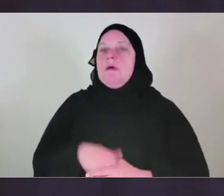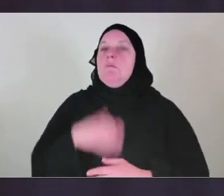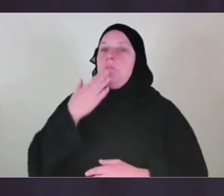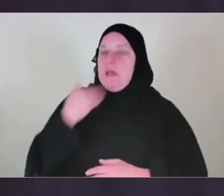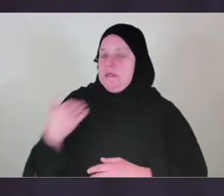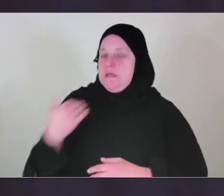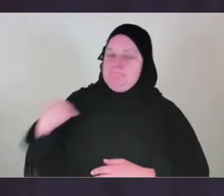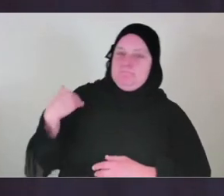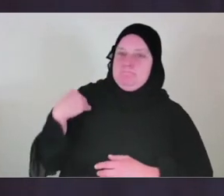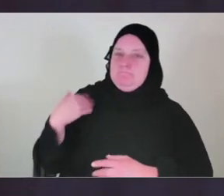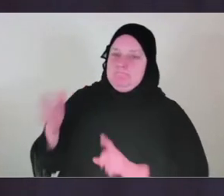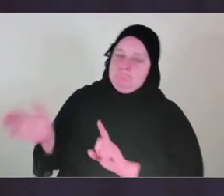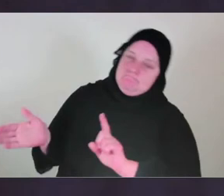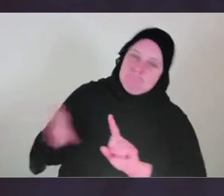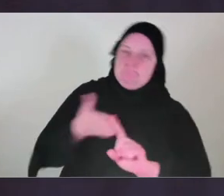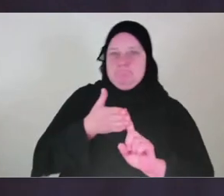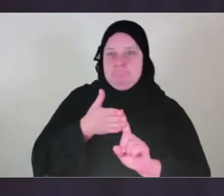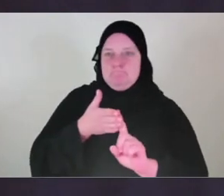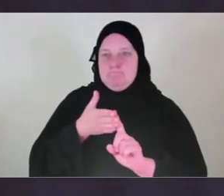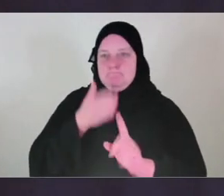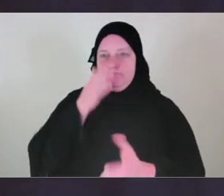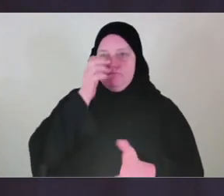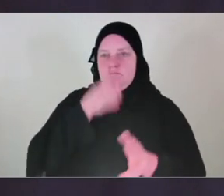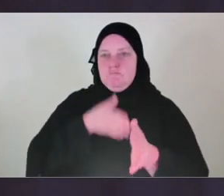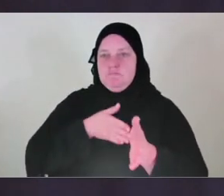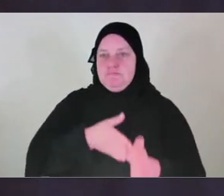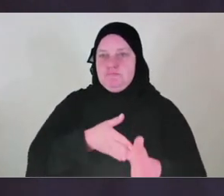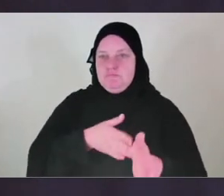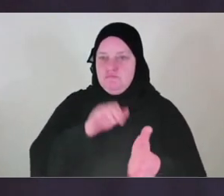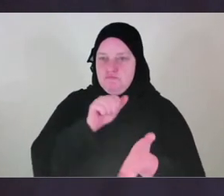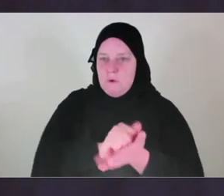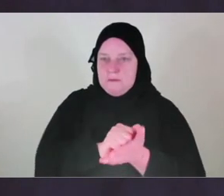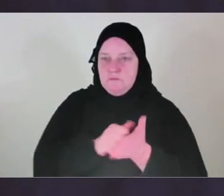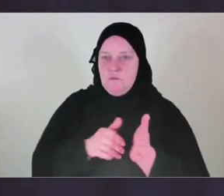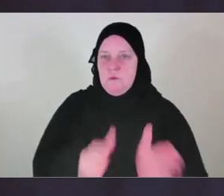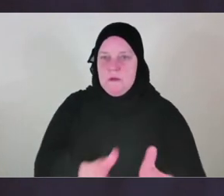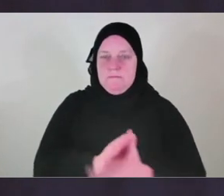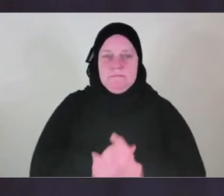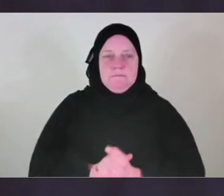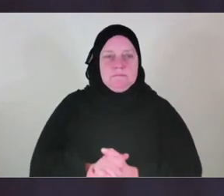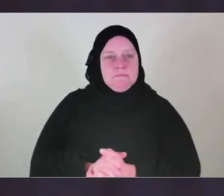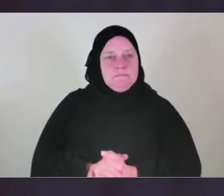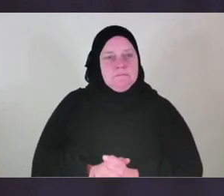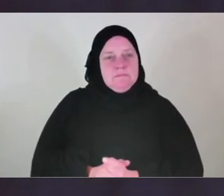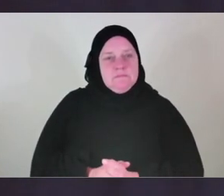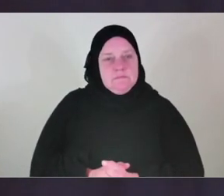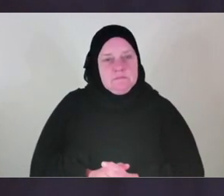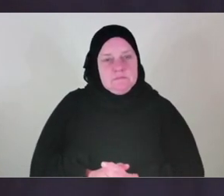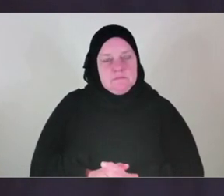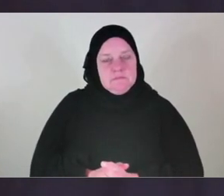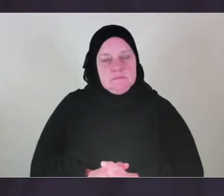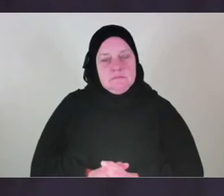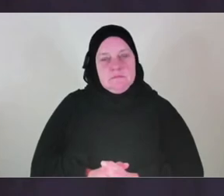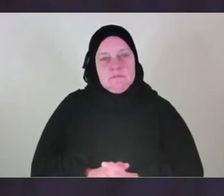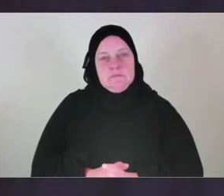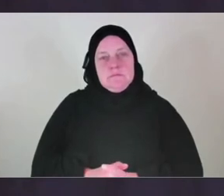has this sakina, his guidance, tranquility, comes from his tongue,